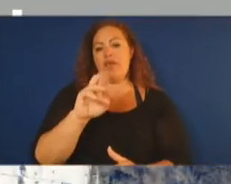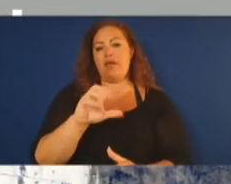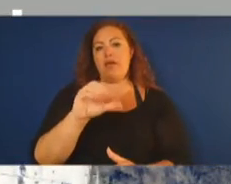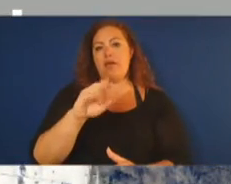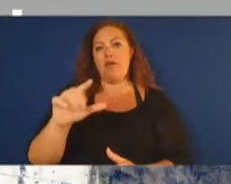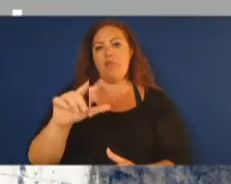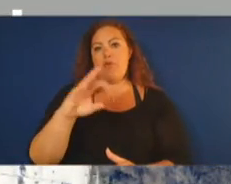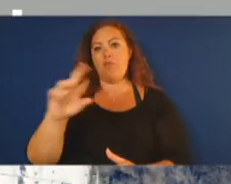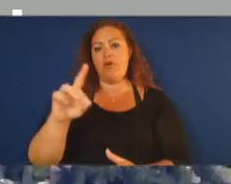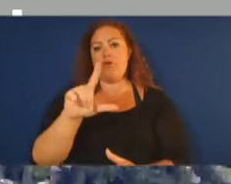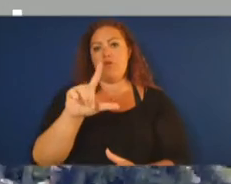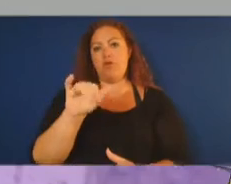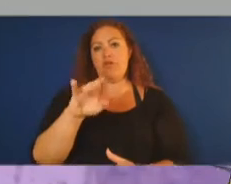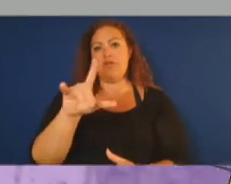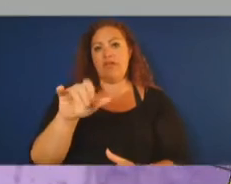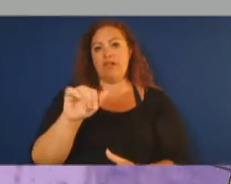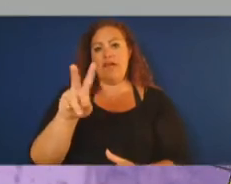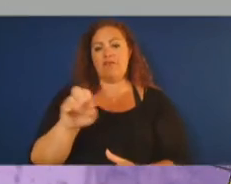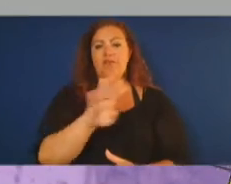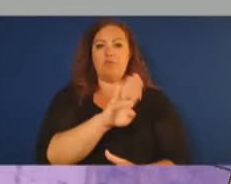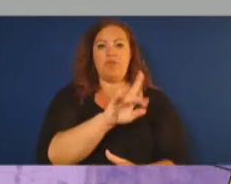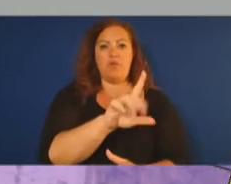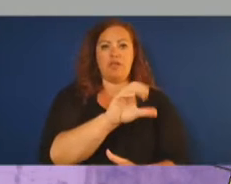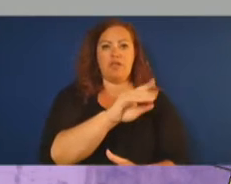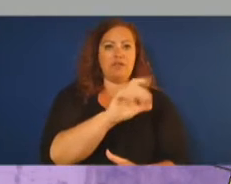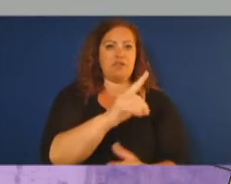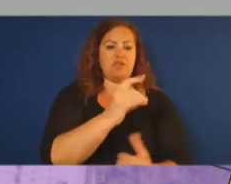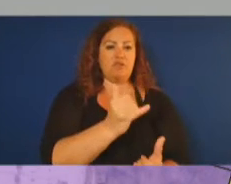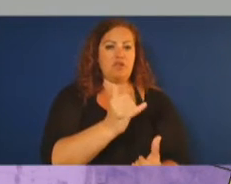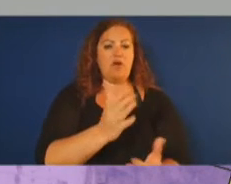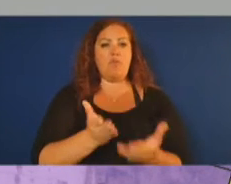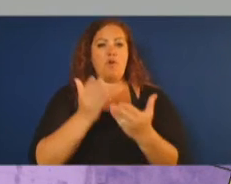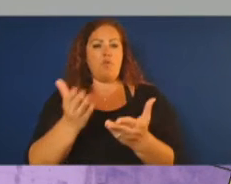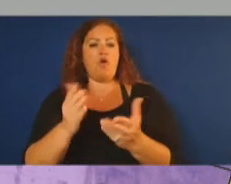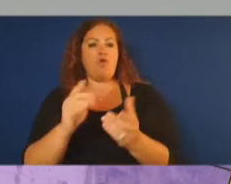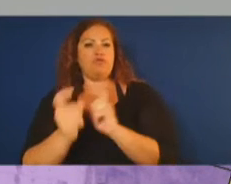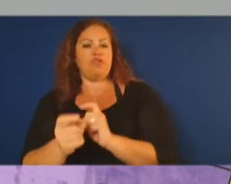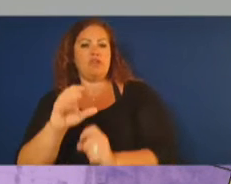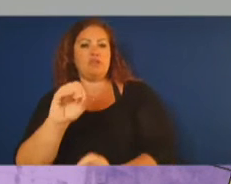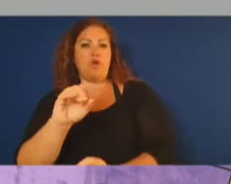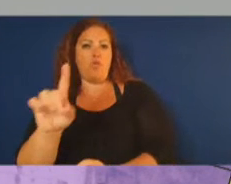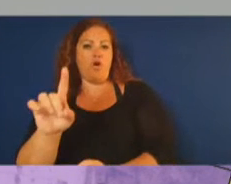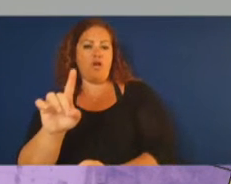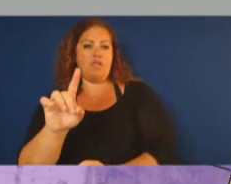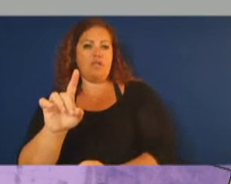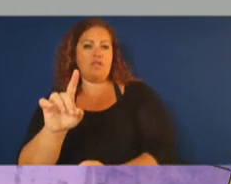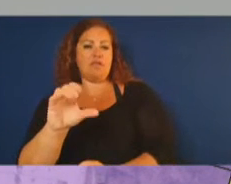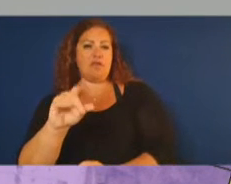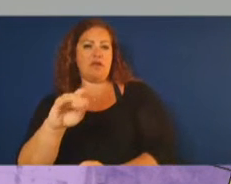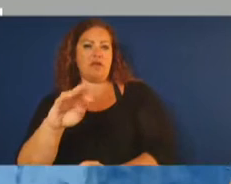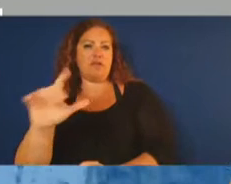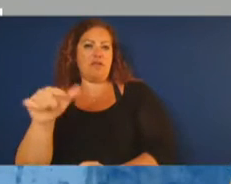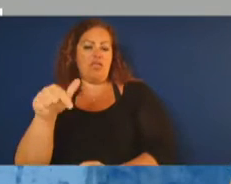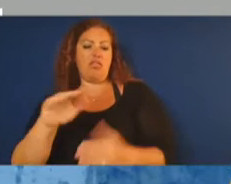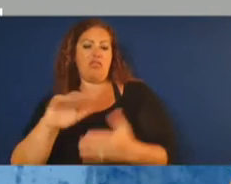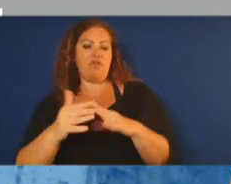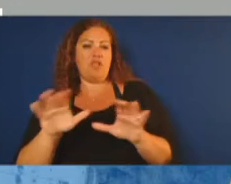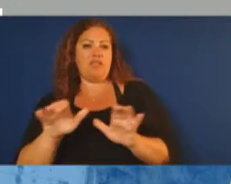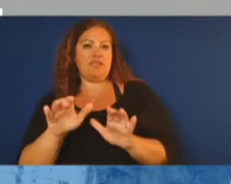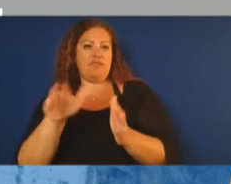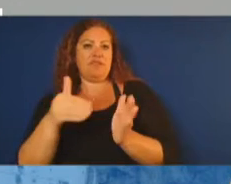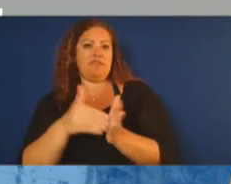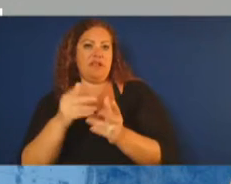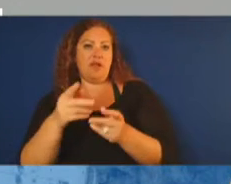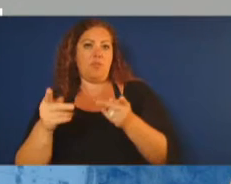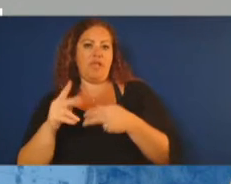Avenue it's currently zoned B1 conditional proposed zoning is for 01 conditional uh it is in a community Activity Center Place type so